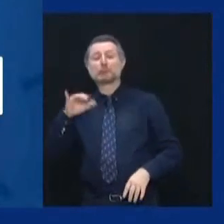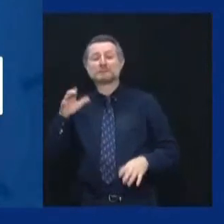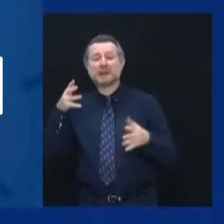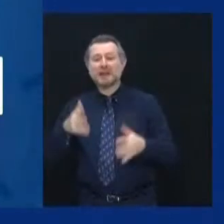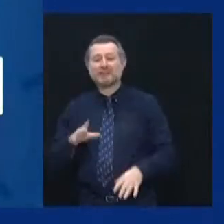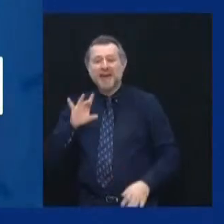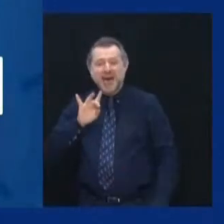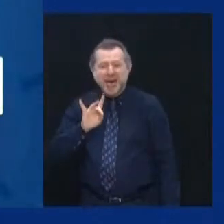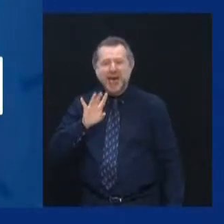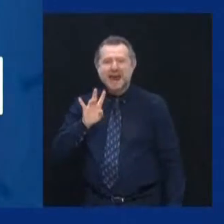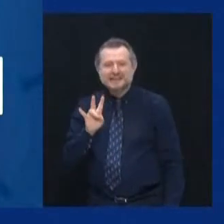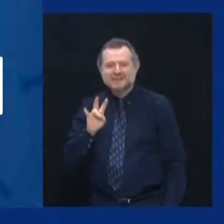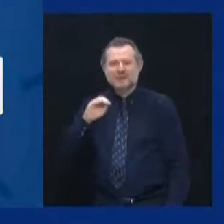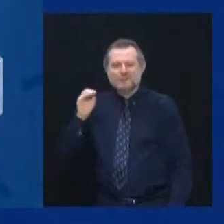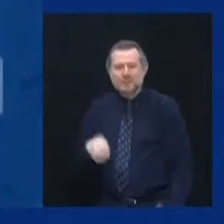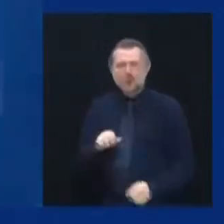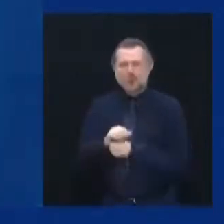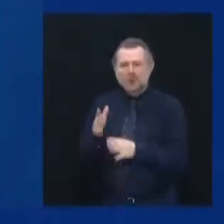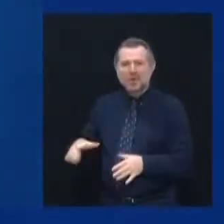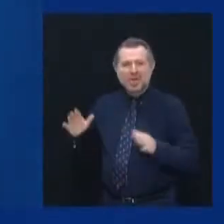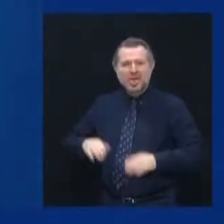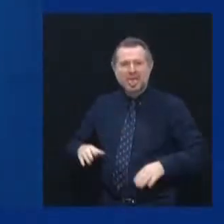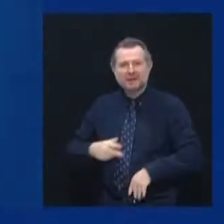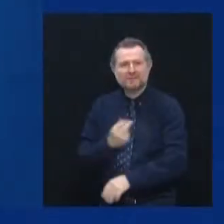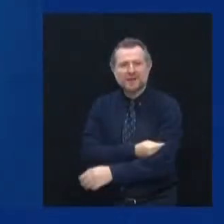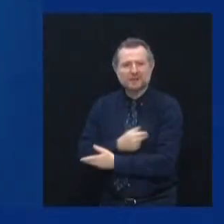87% of the healthcare workers still have to be done.